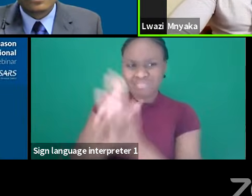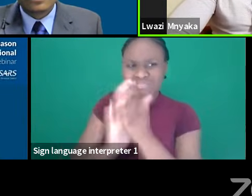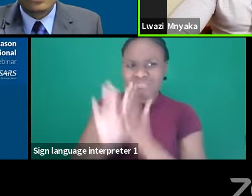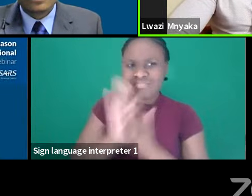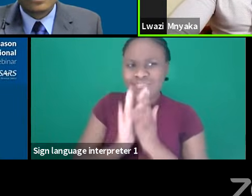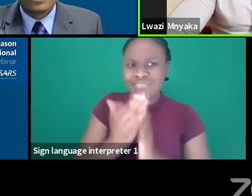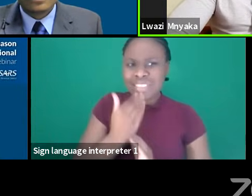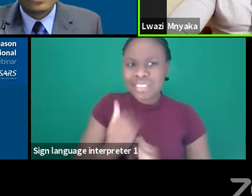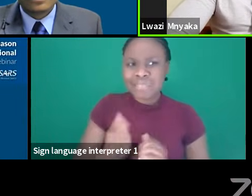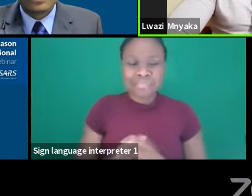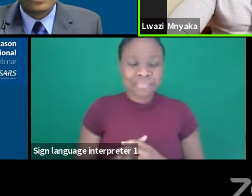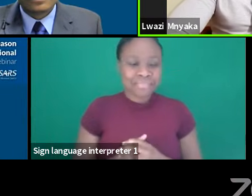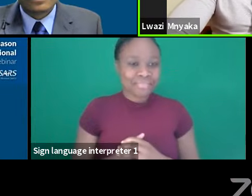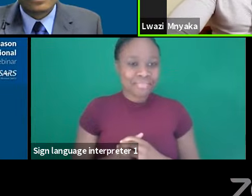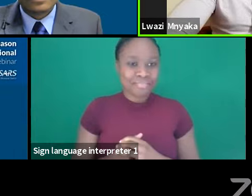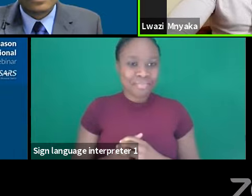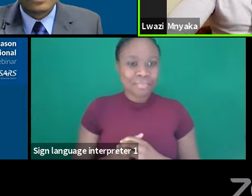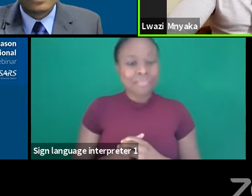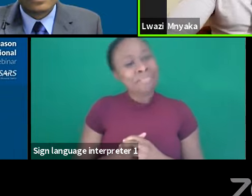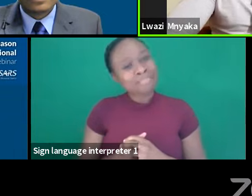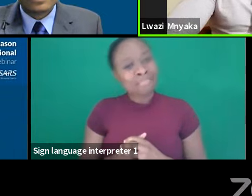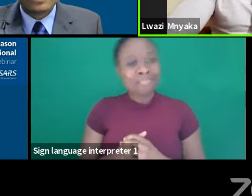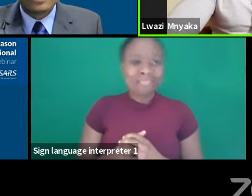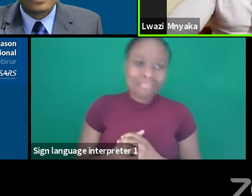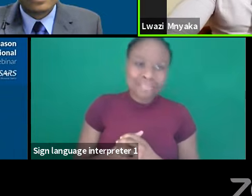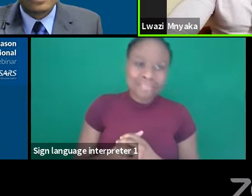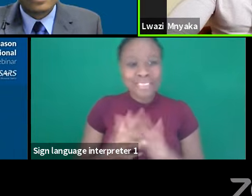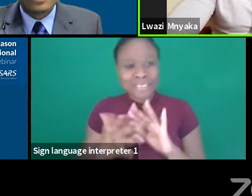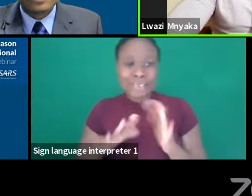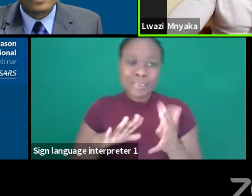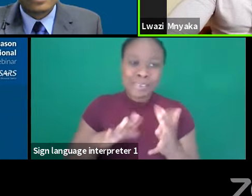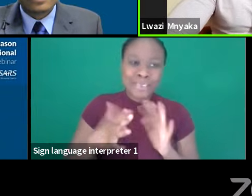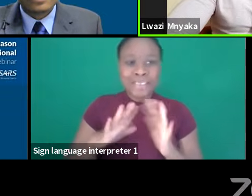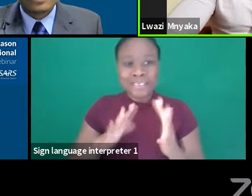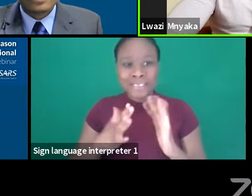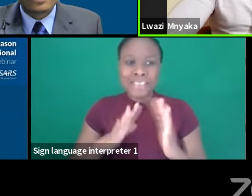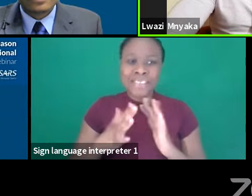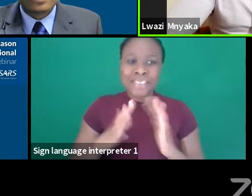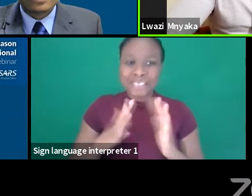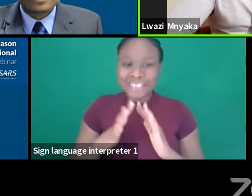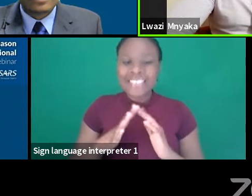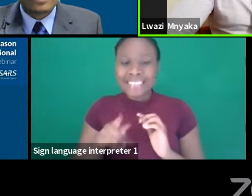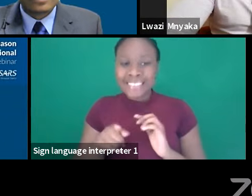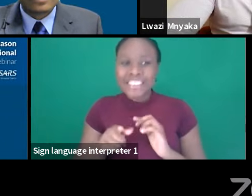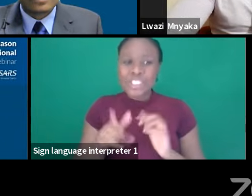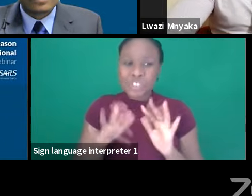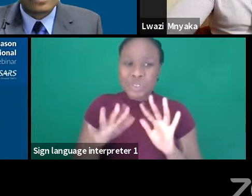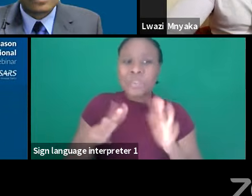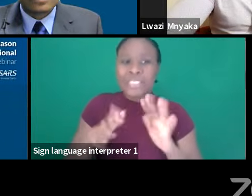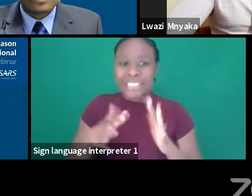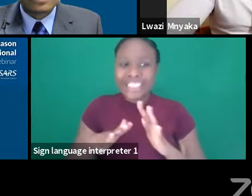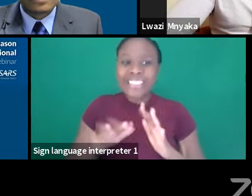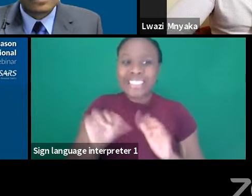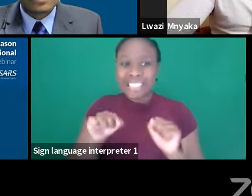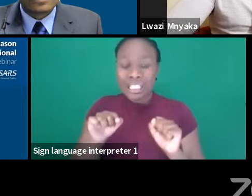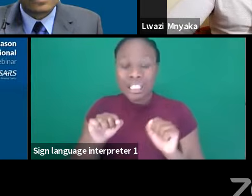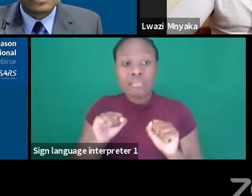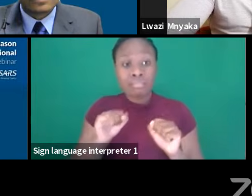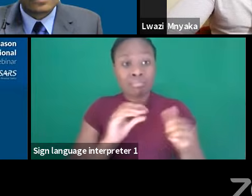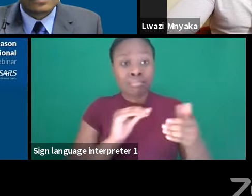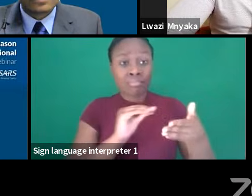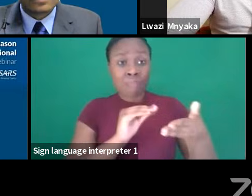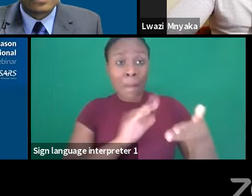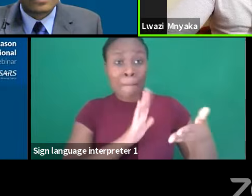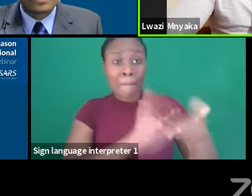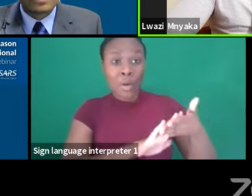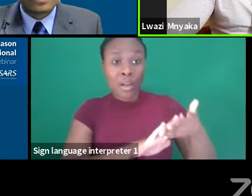It's a tricky one to many taxpayers, I suppose. Yes. To book an appointment, of course, you must